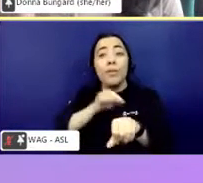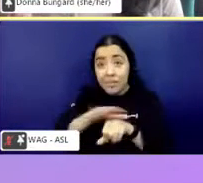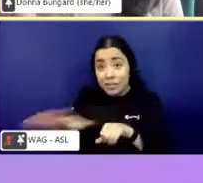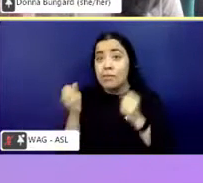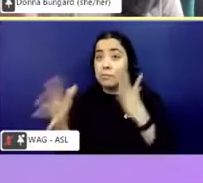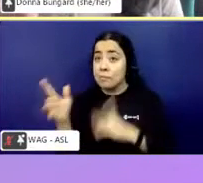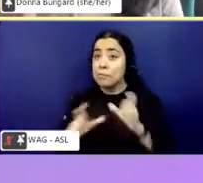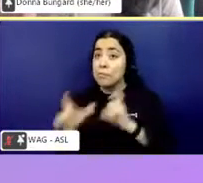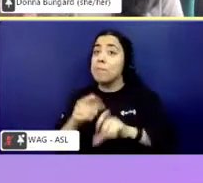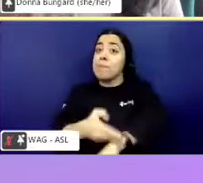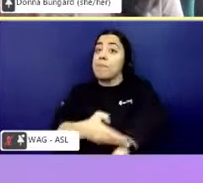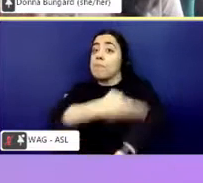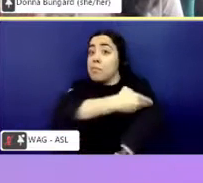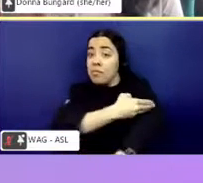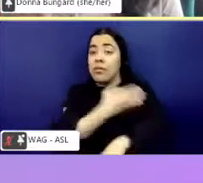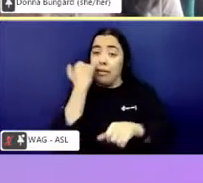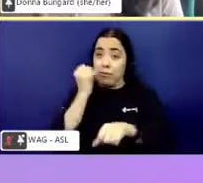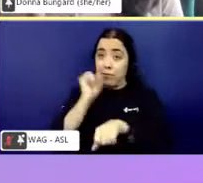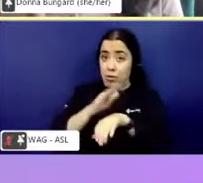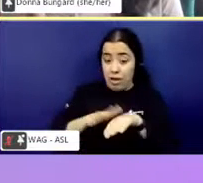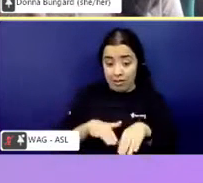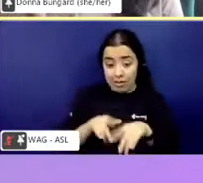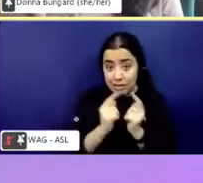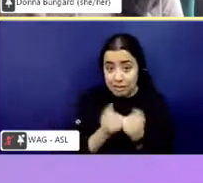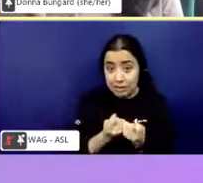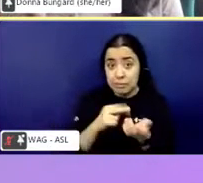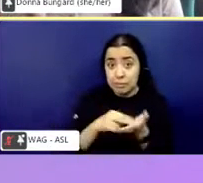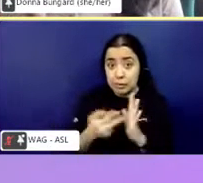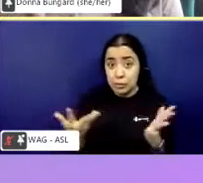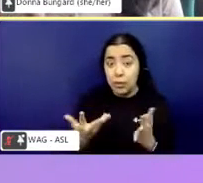And when we're working on these teams, we have to be patient.